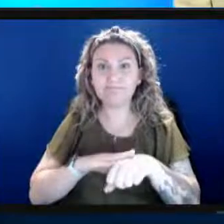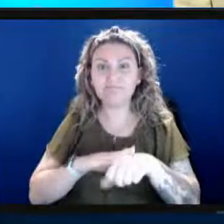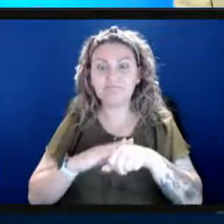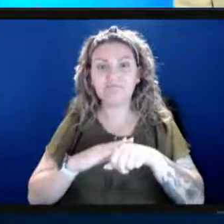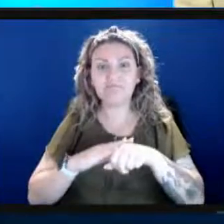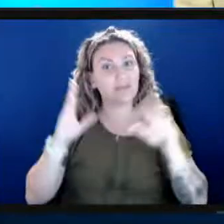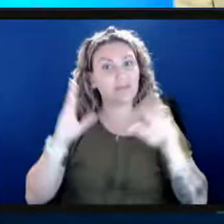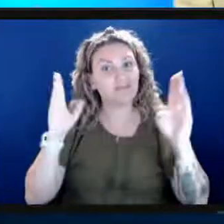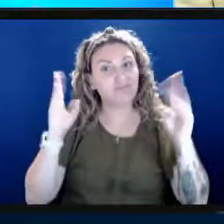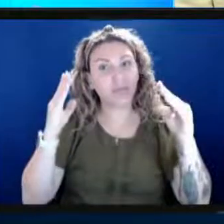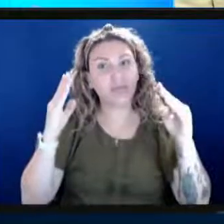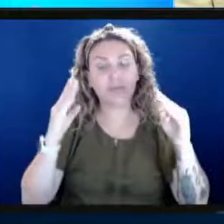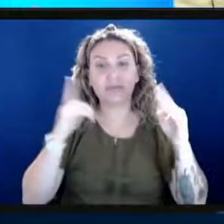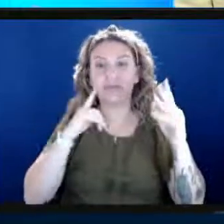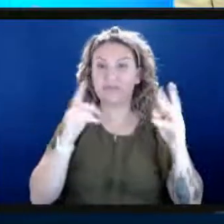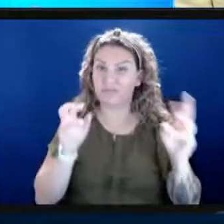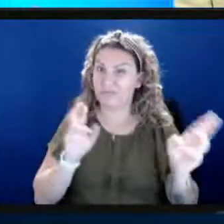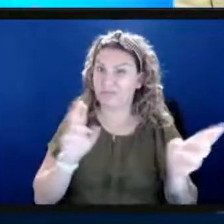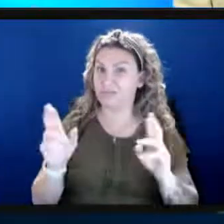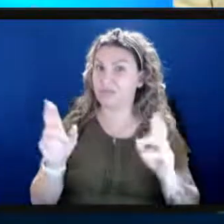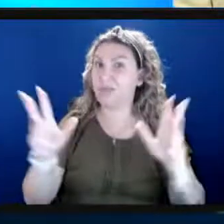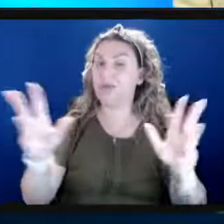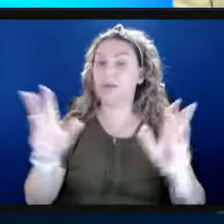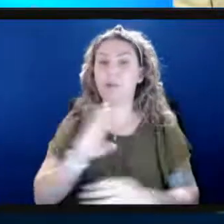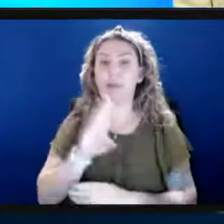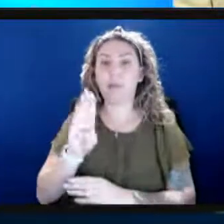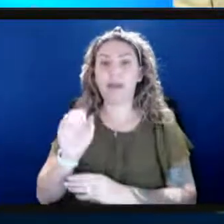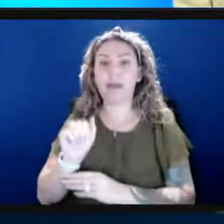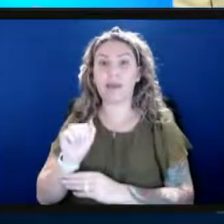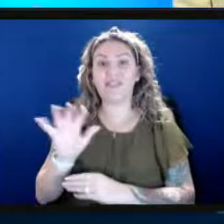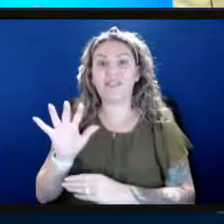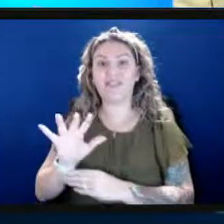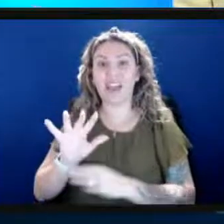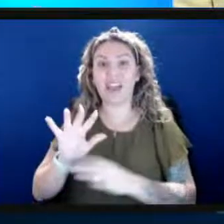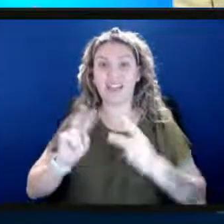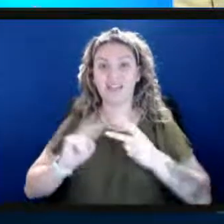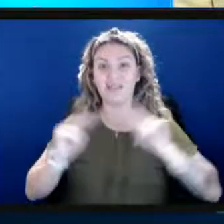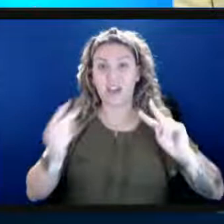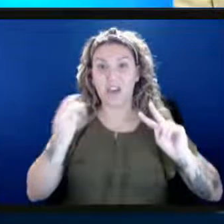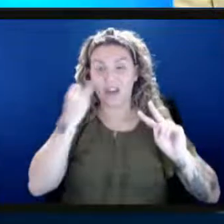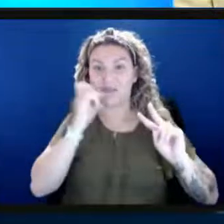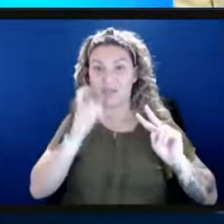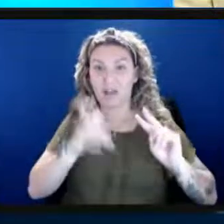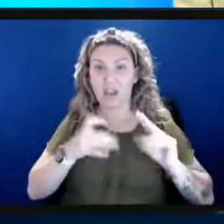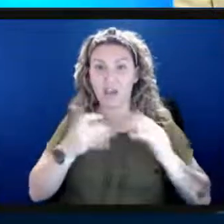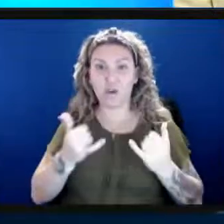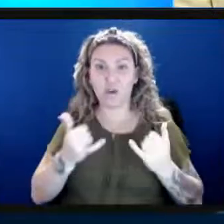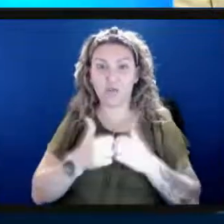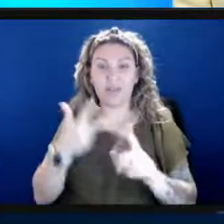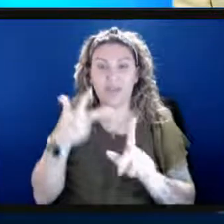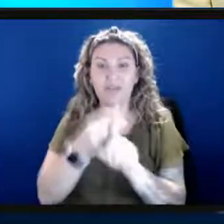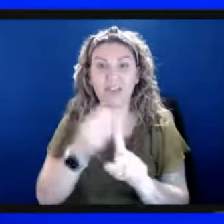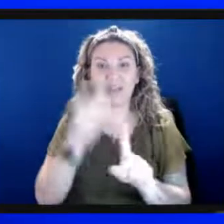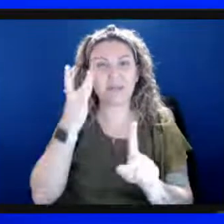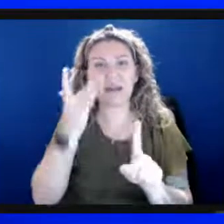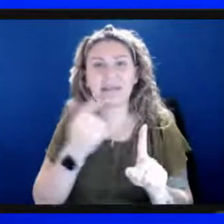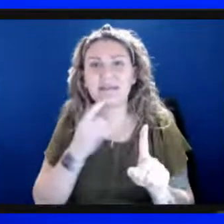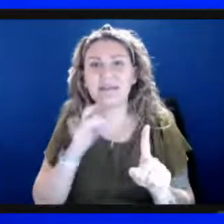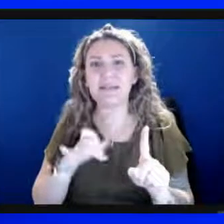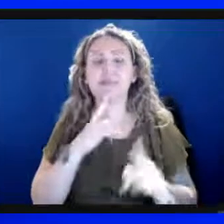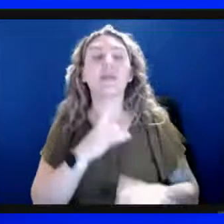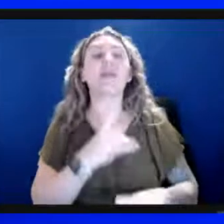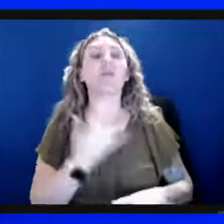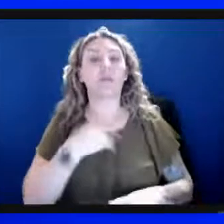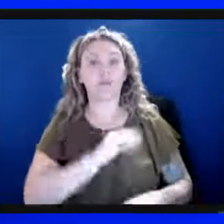those with the BA.5 variant if not up to date on vaccines. Why is he saying that? Yeah, I mean, I think he's saying that because what we know